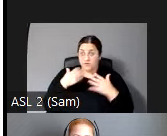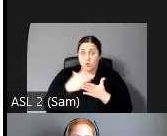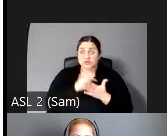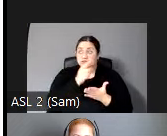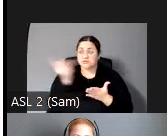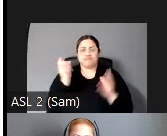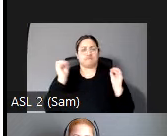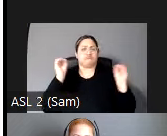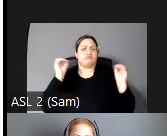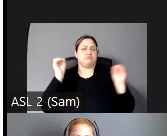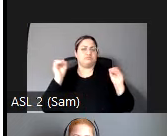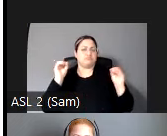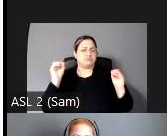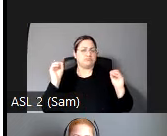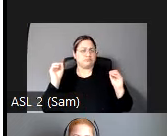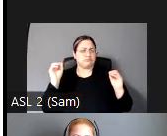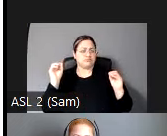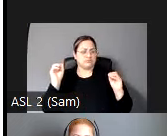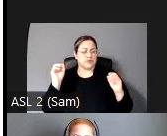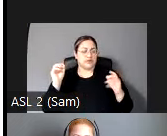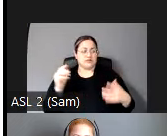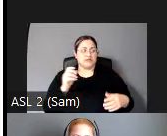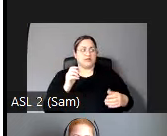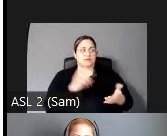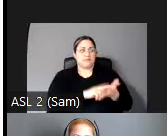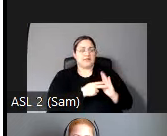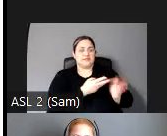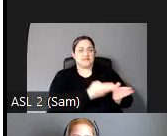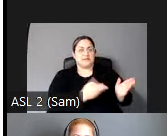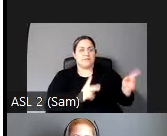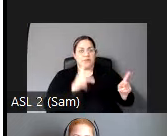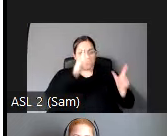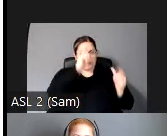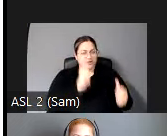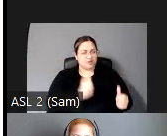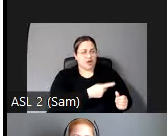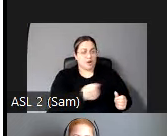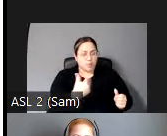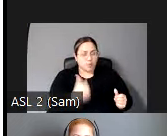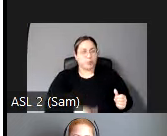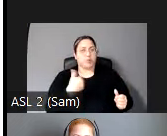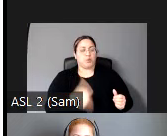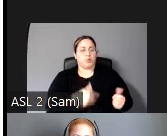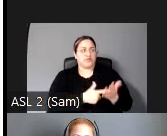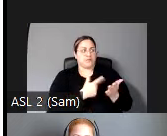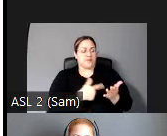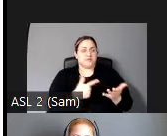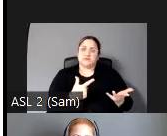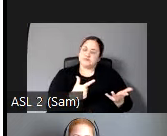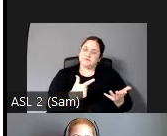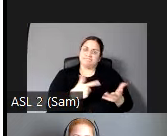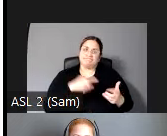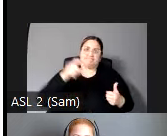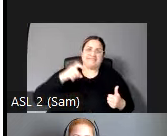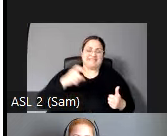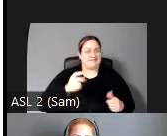whom are quite high needs, and we don't have some in-person training. There's a little bits of online training, and